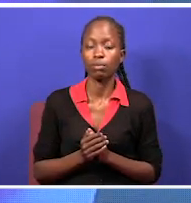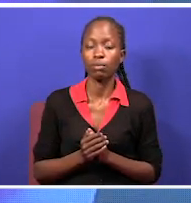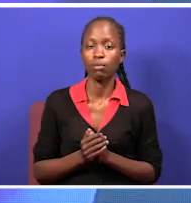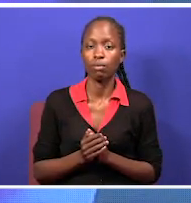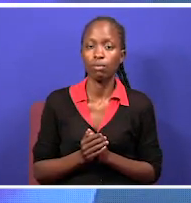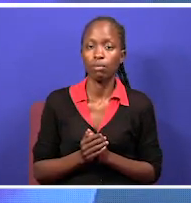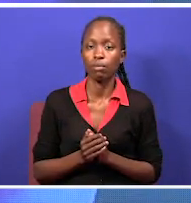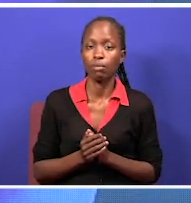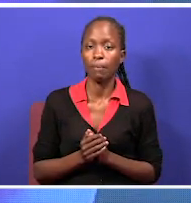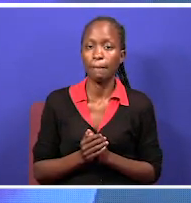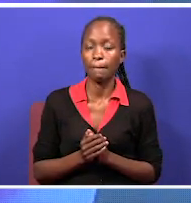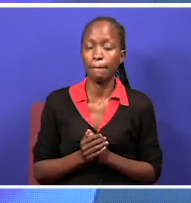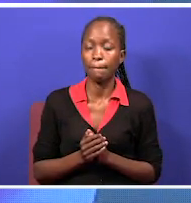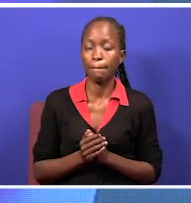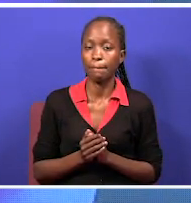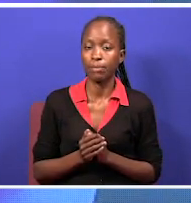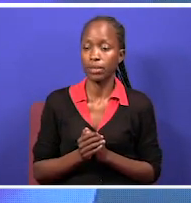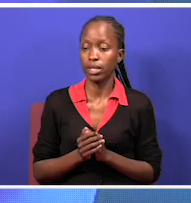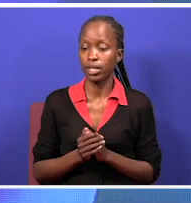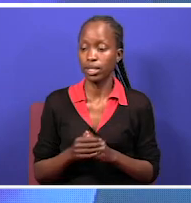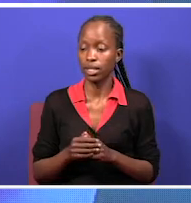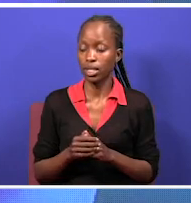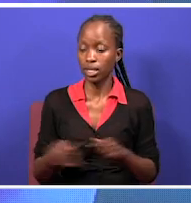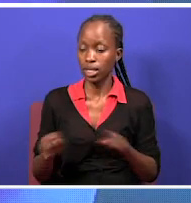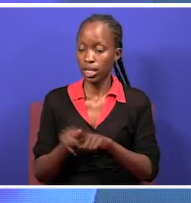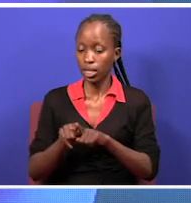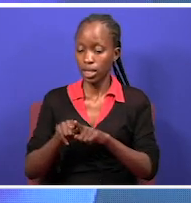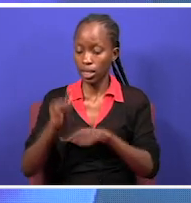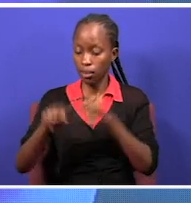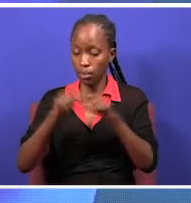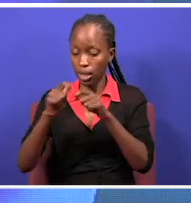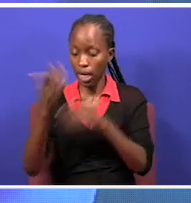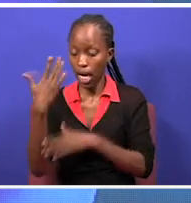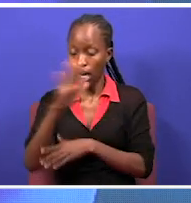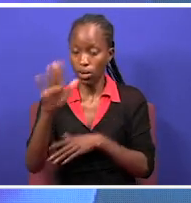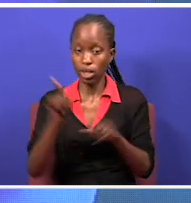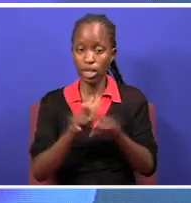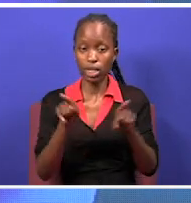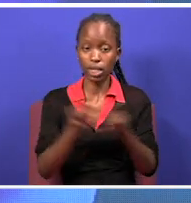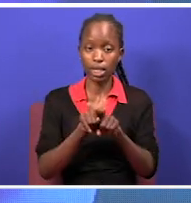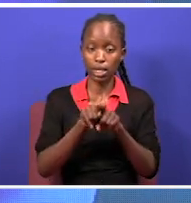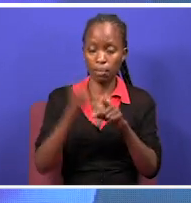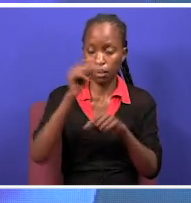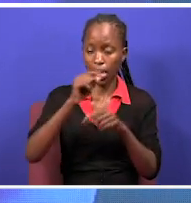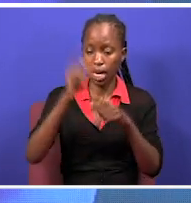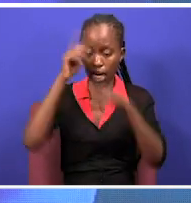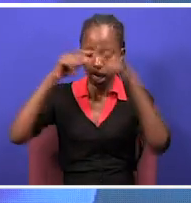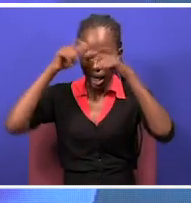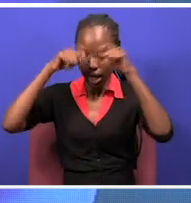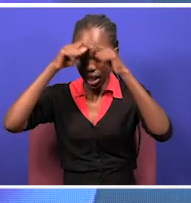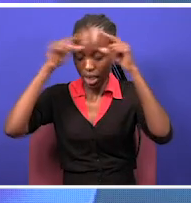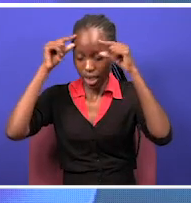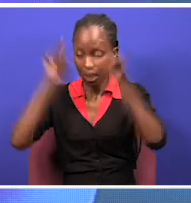you get up. Tie them as symbols on your hands. Bind them on your foreheads. Write